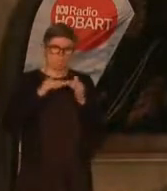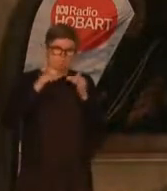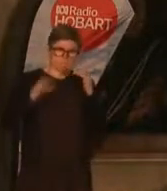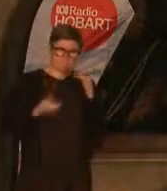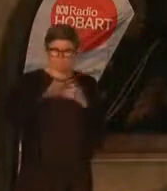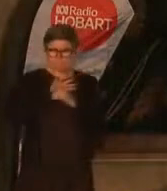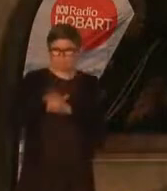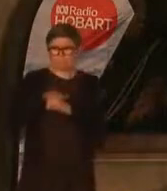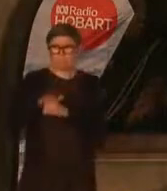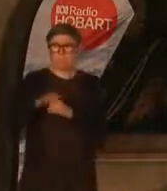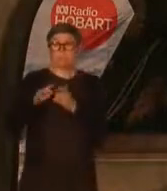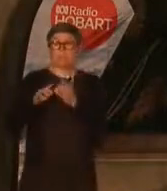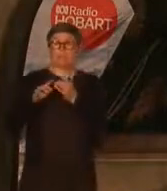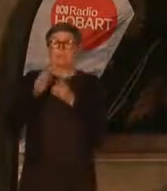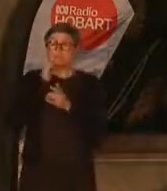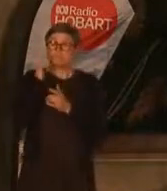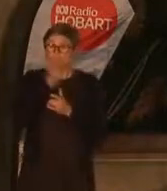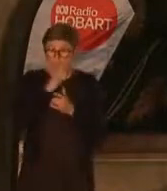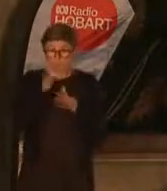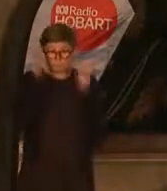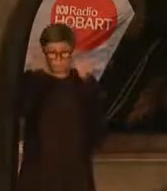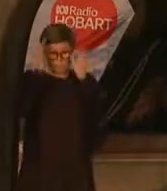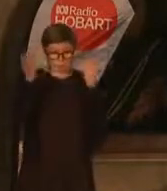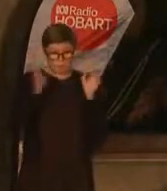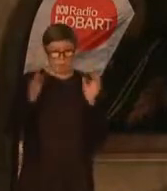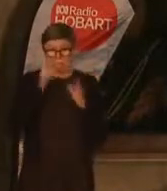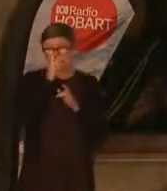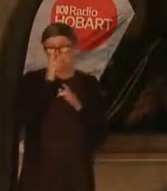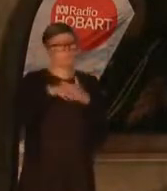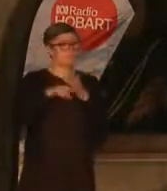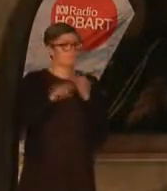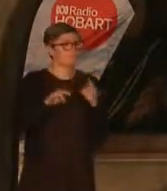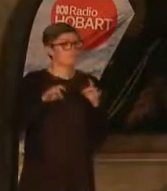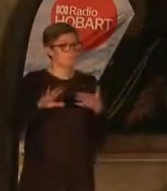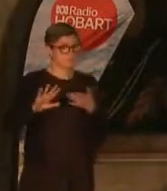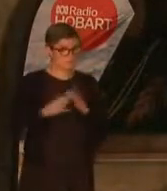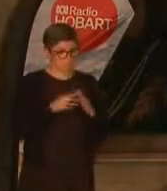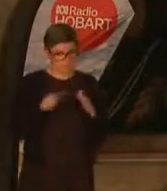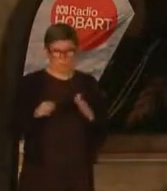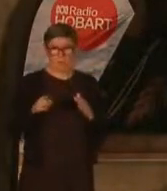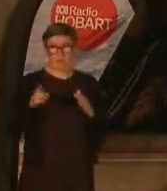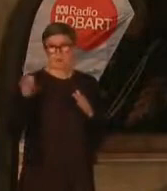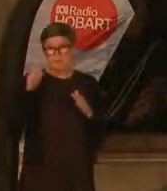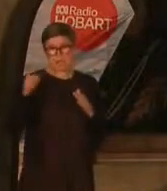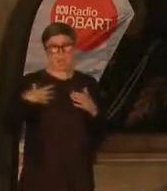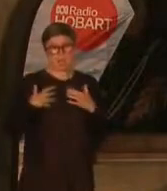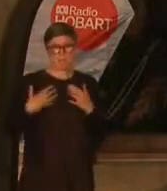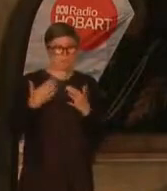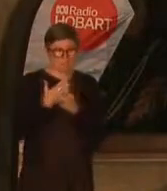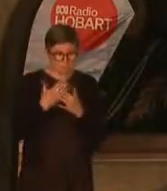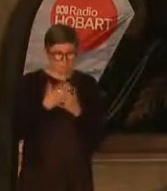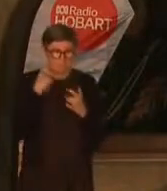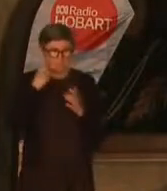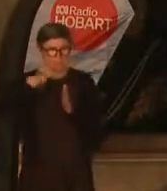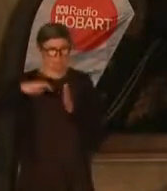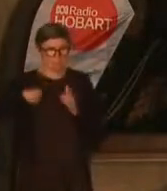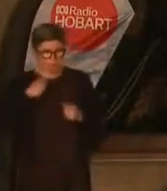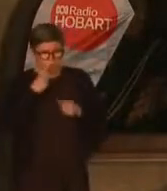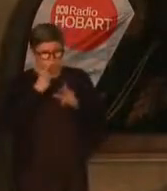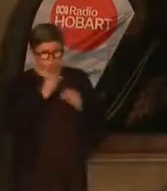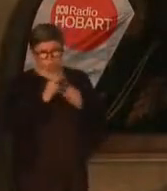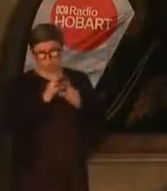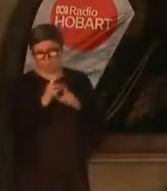Aboriginal and Torres Strait Islander people in Australian society and makes it way more accessible than that sounded. She